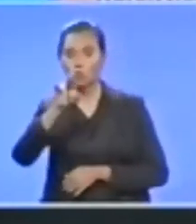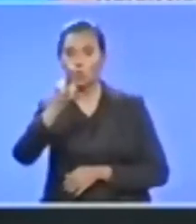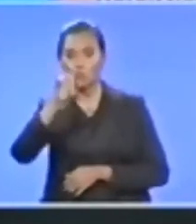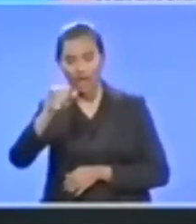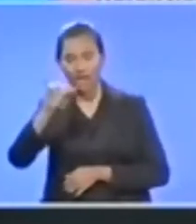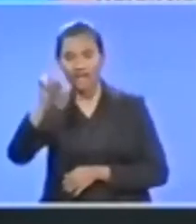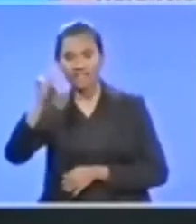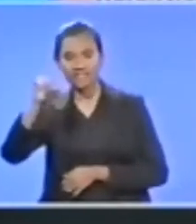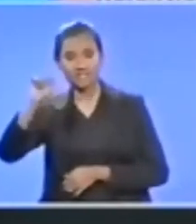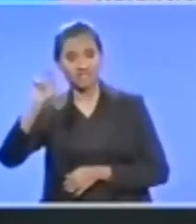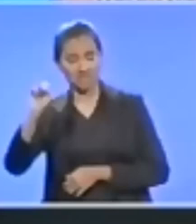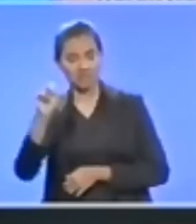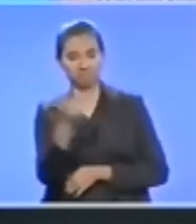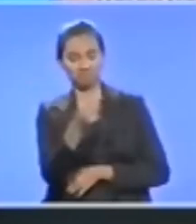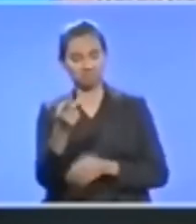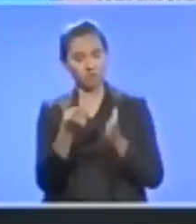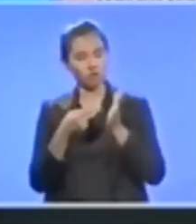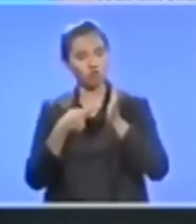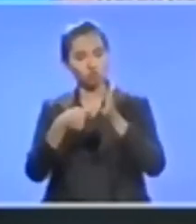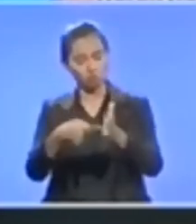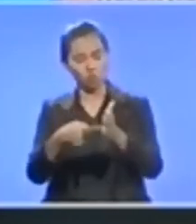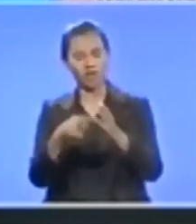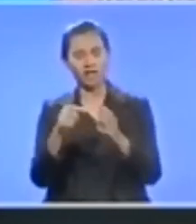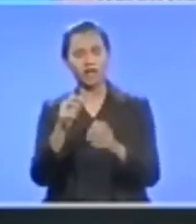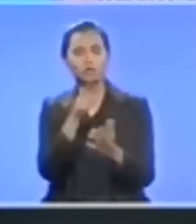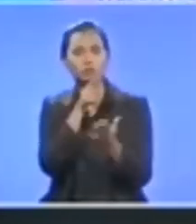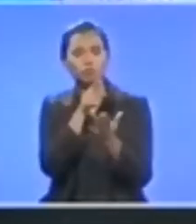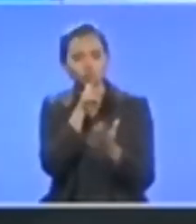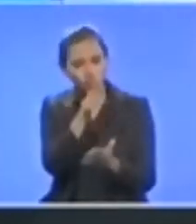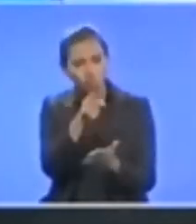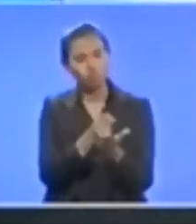must value, nurture, and grow.